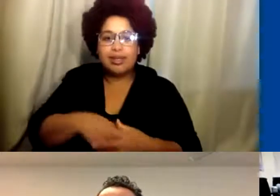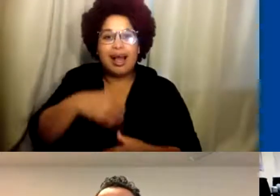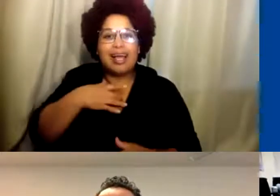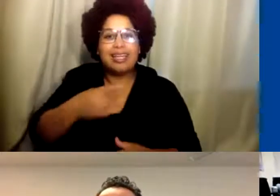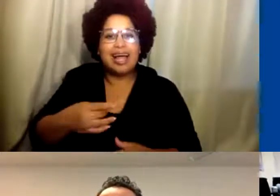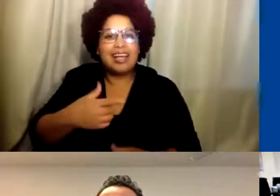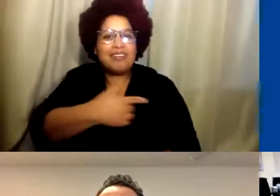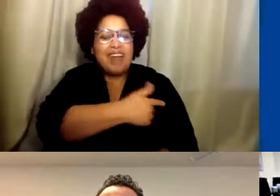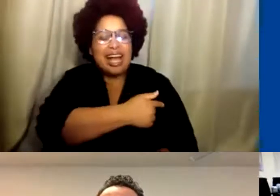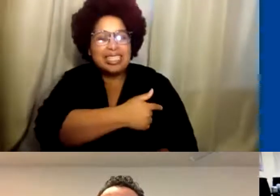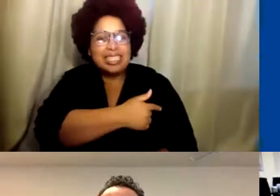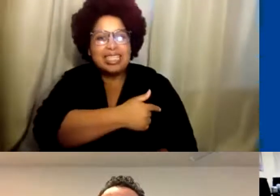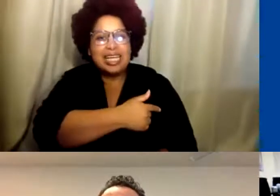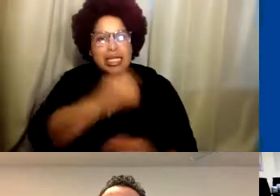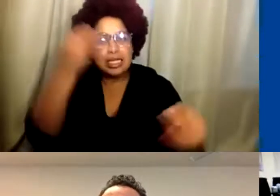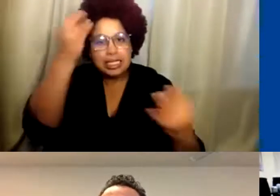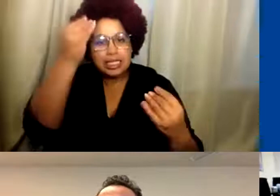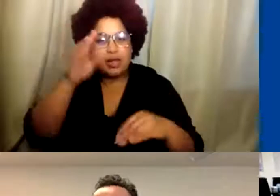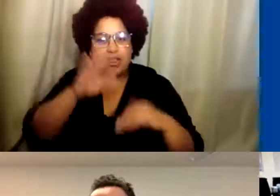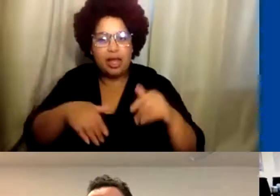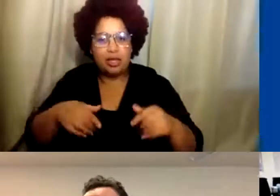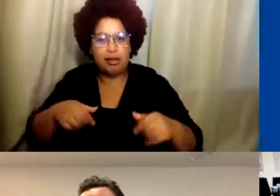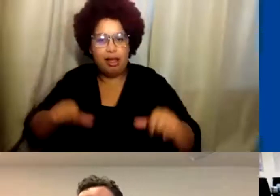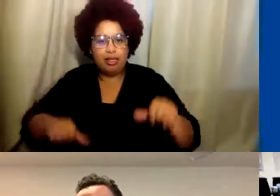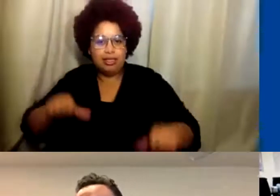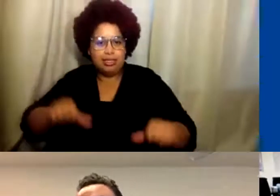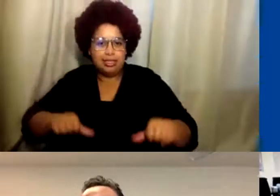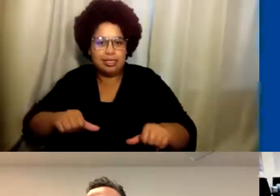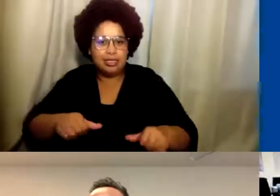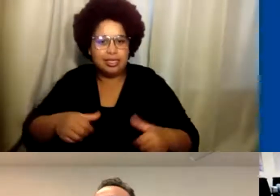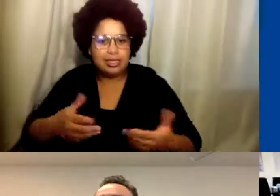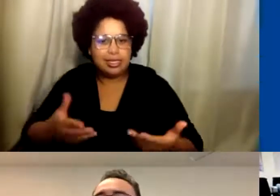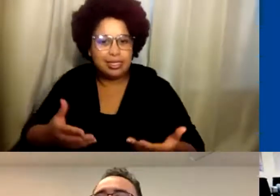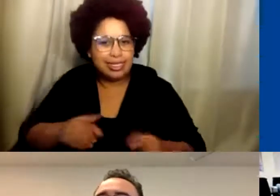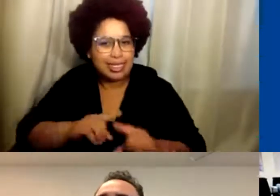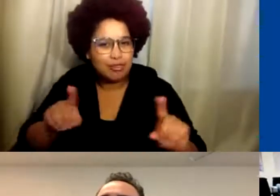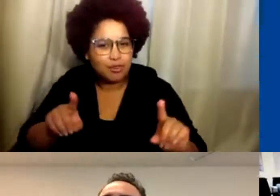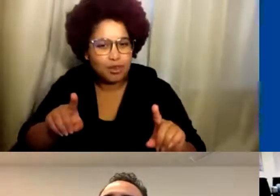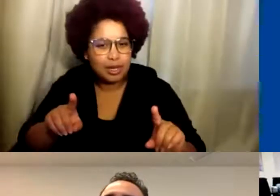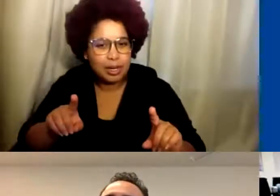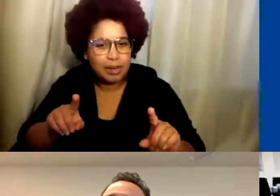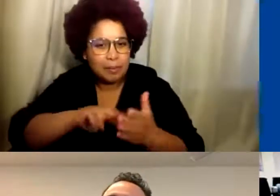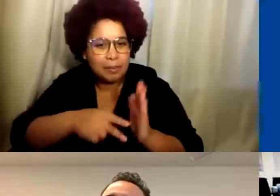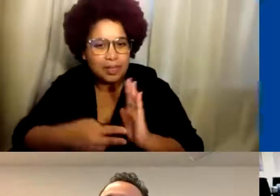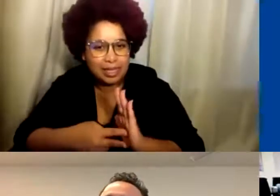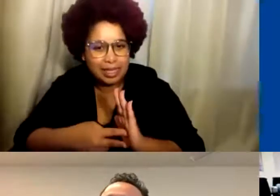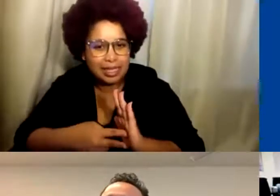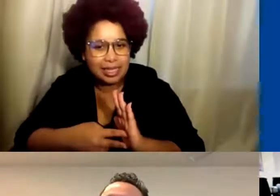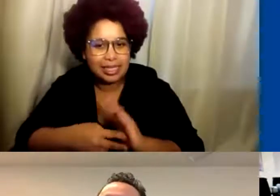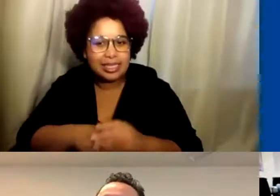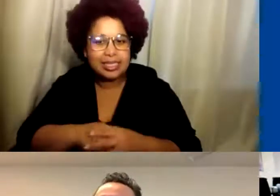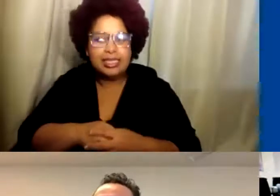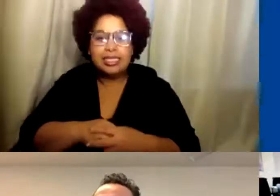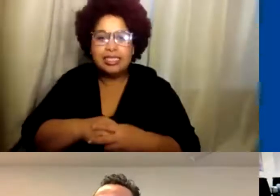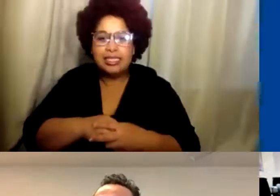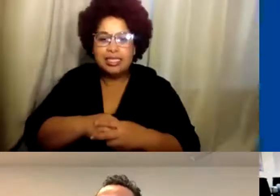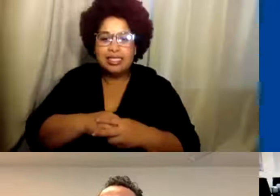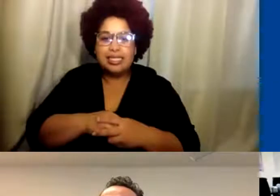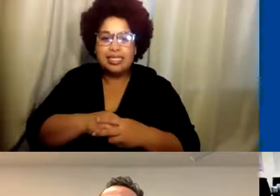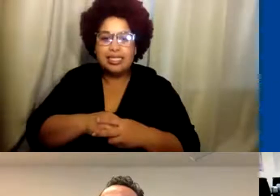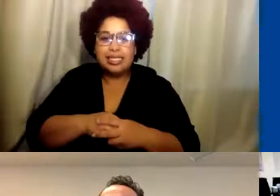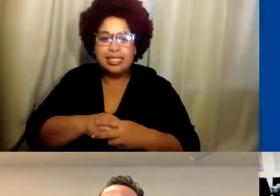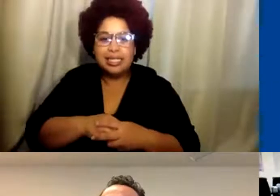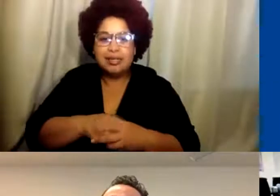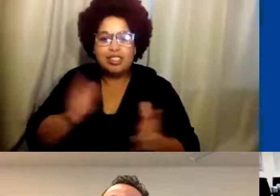consideration or contemplation better than hesitancy, because it kind of sends a different meaning to it. So I was talking with